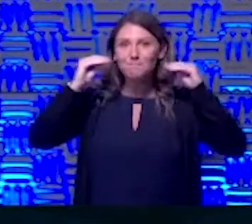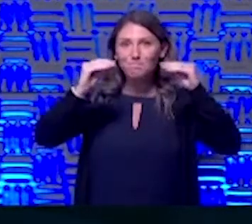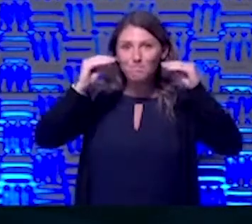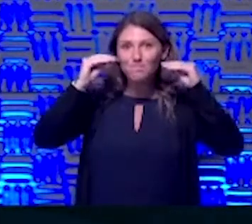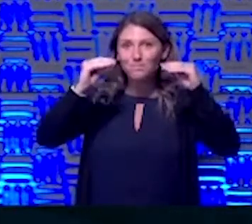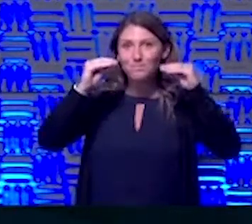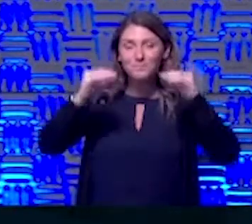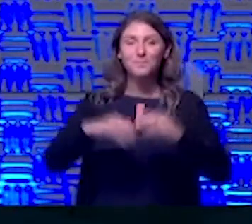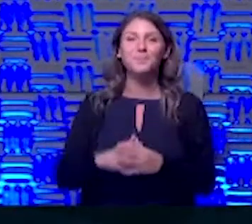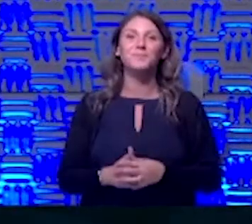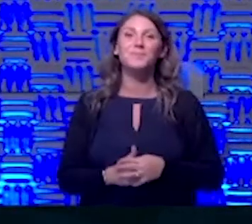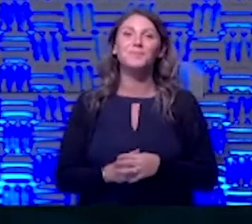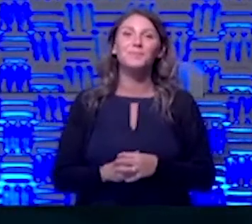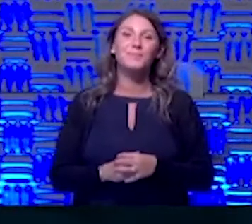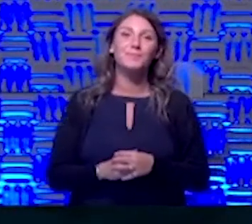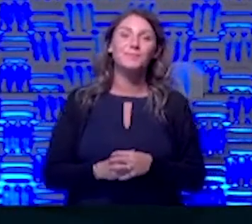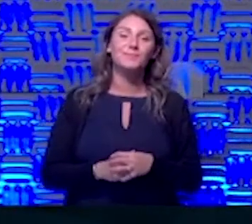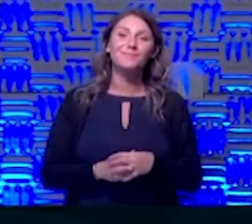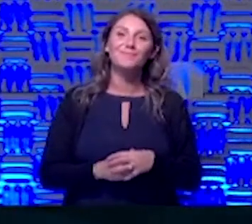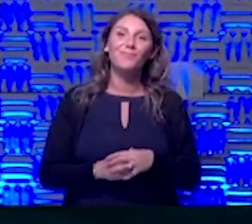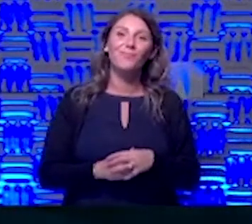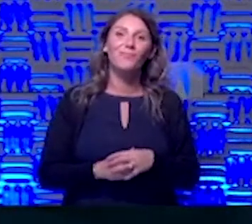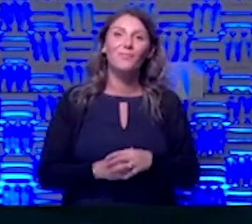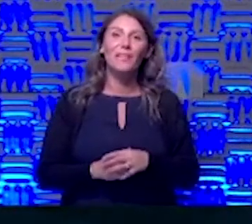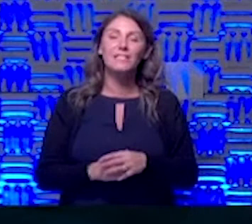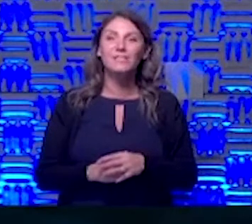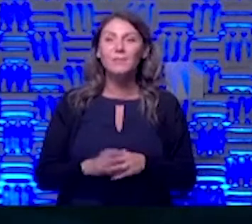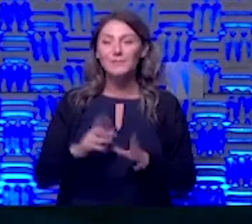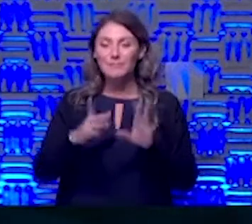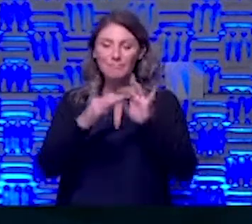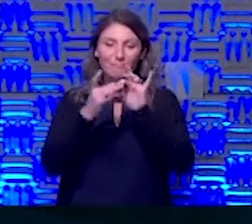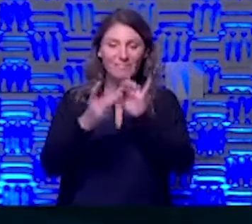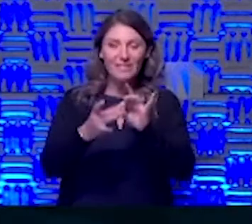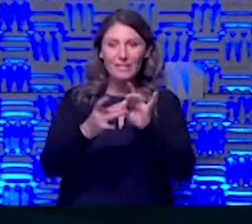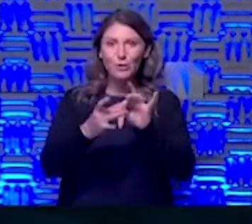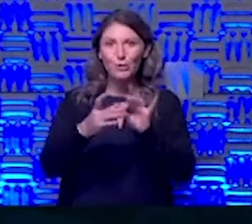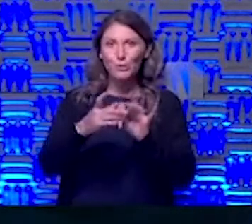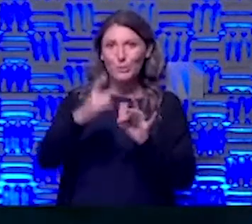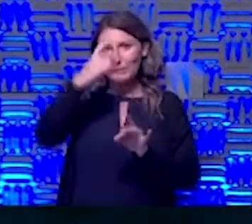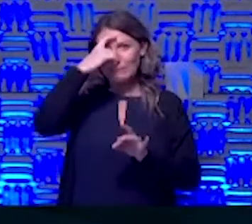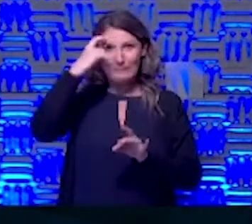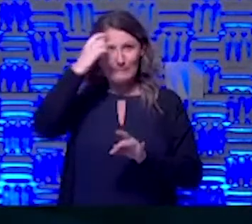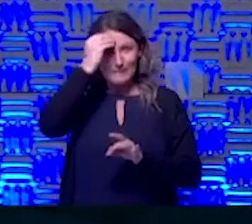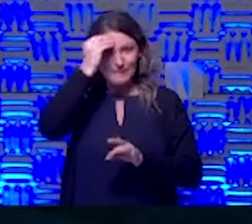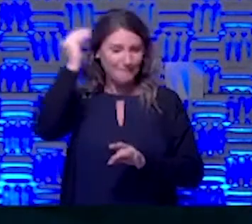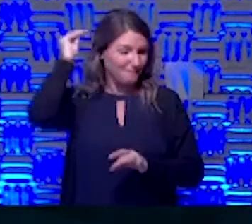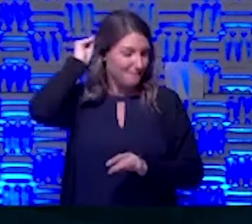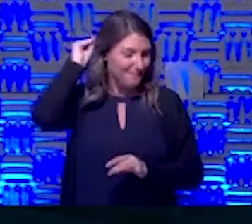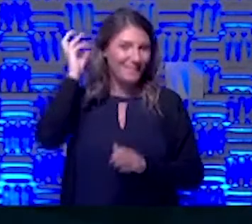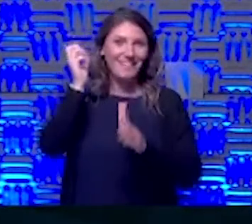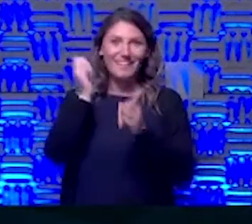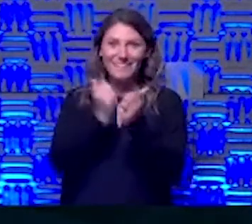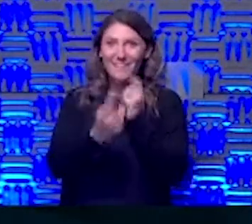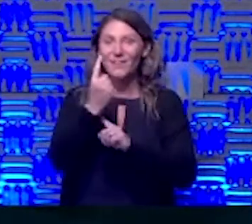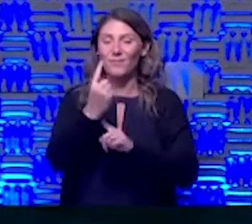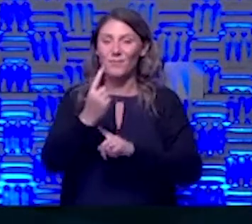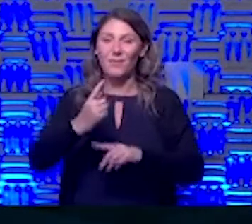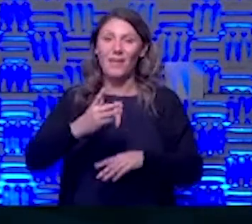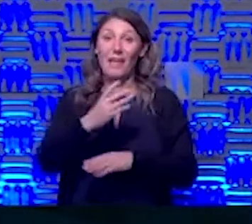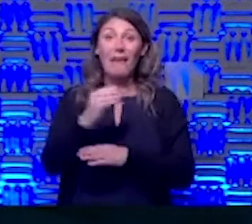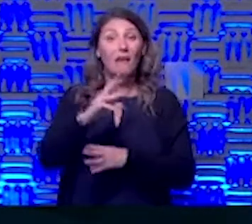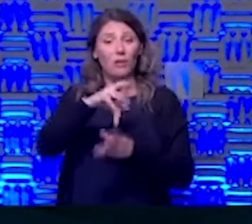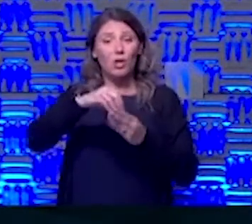and so we kind of tried to ingrain into everyone's head, including